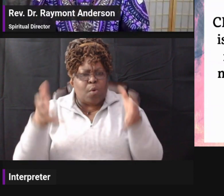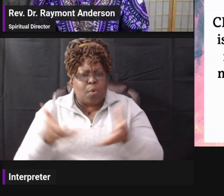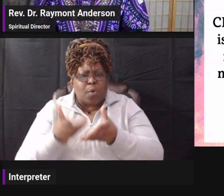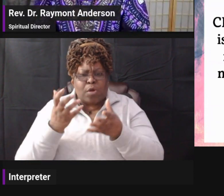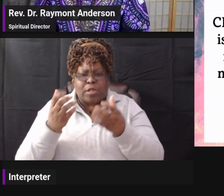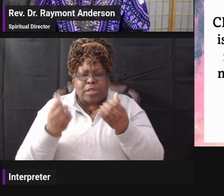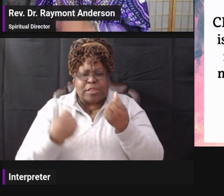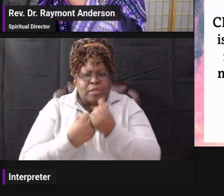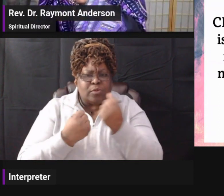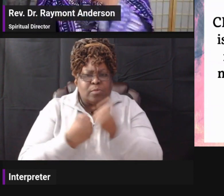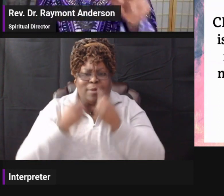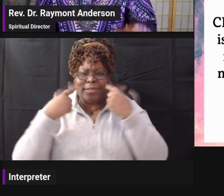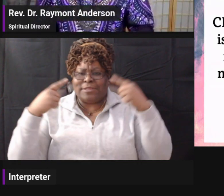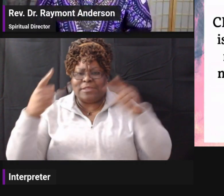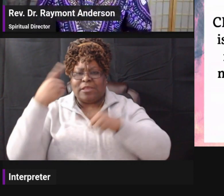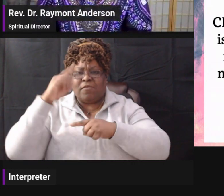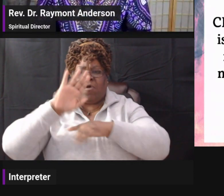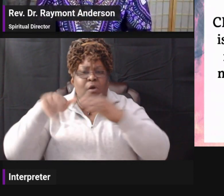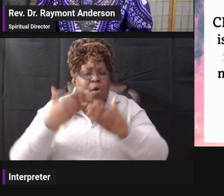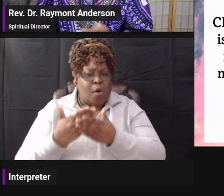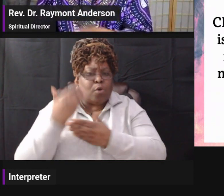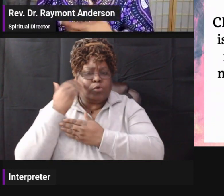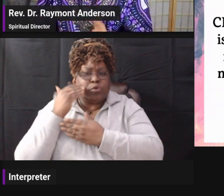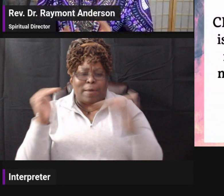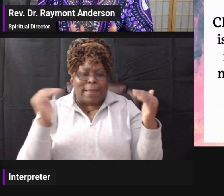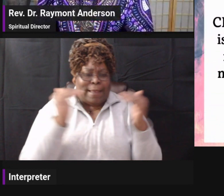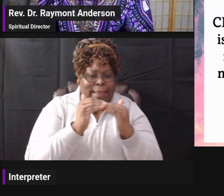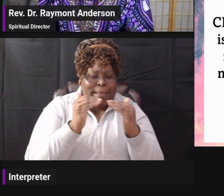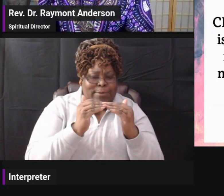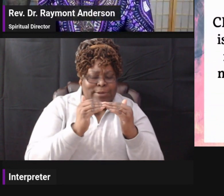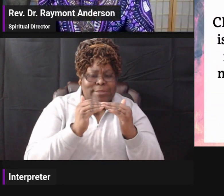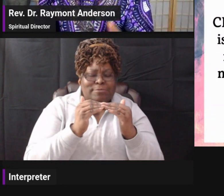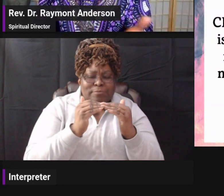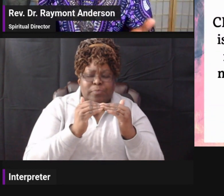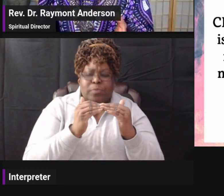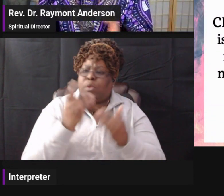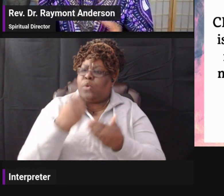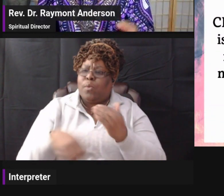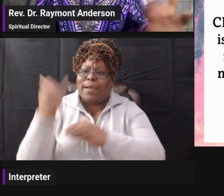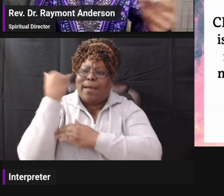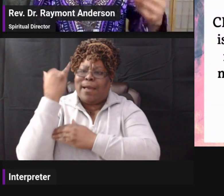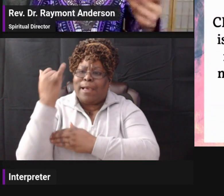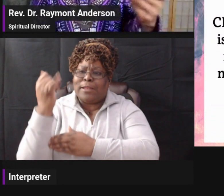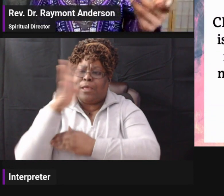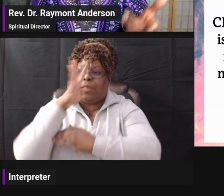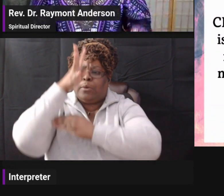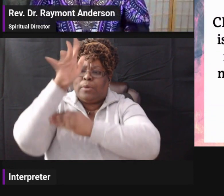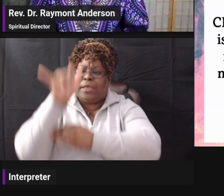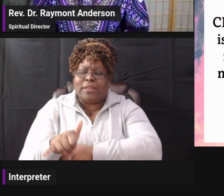works for all? What ideas create that? Oh, you mean like a world of equity and justice? Because